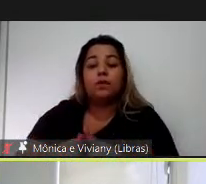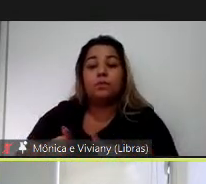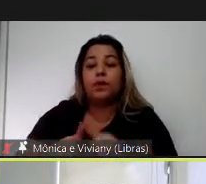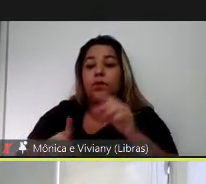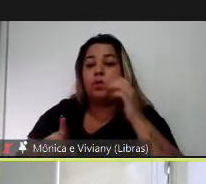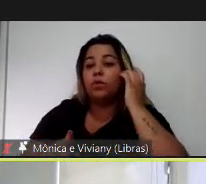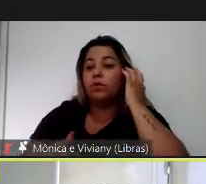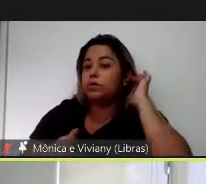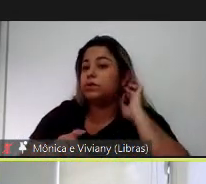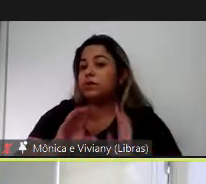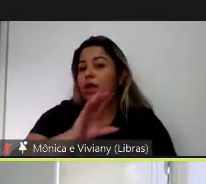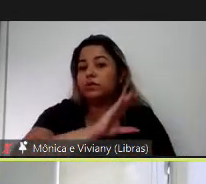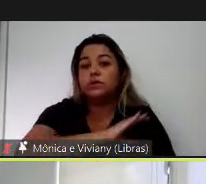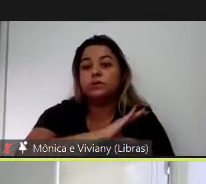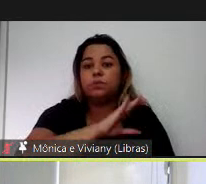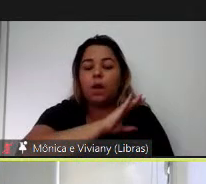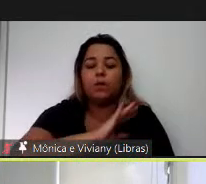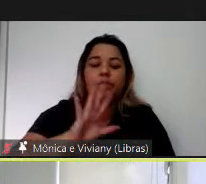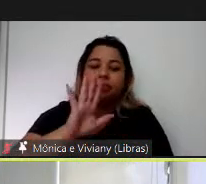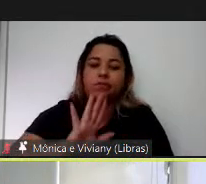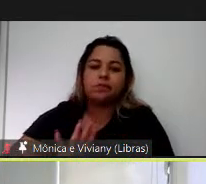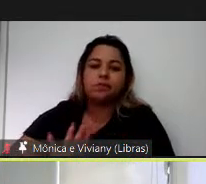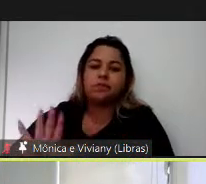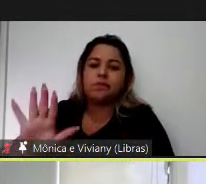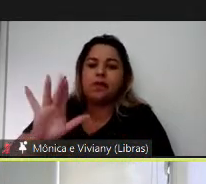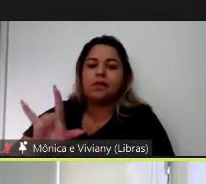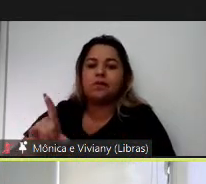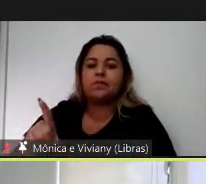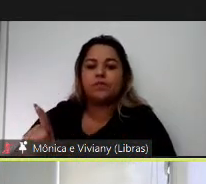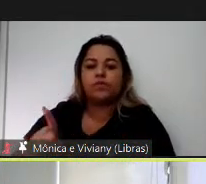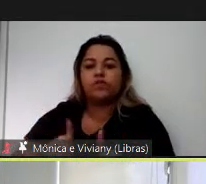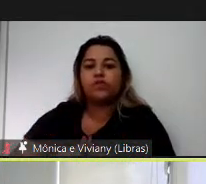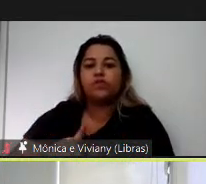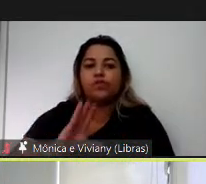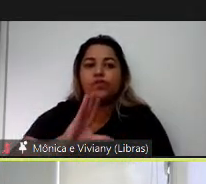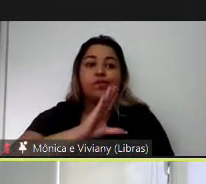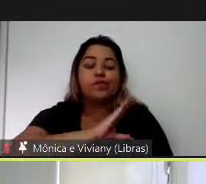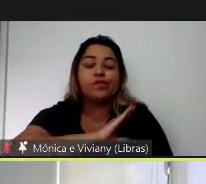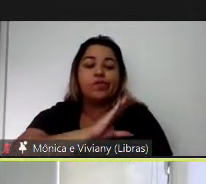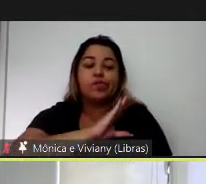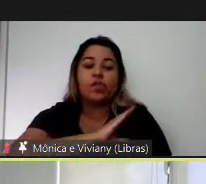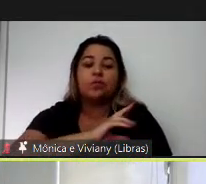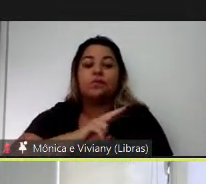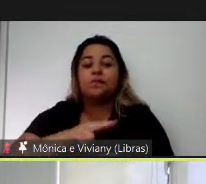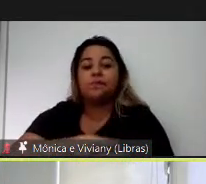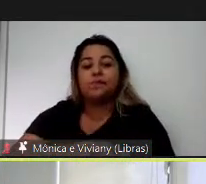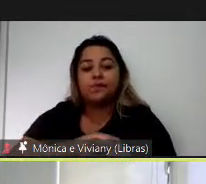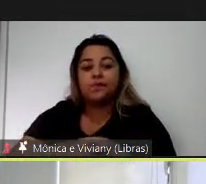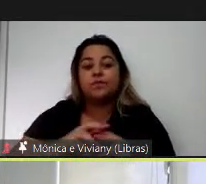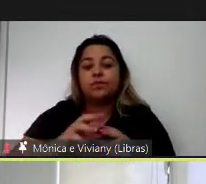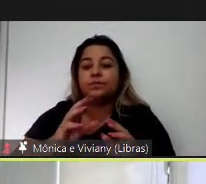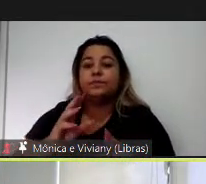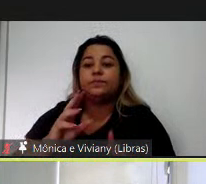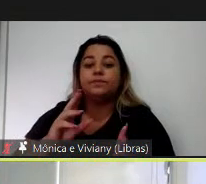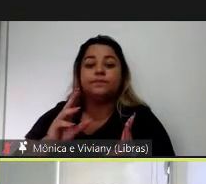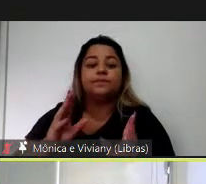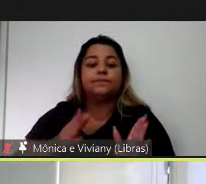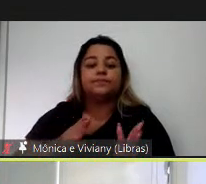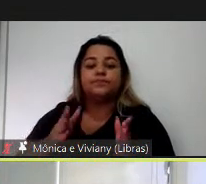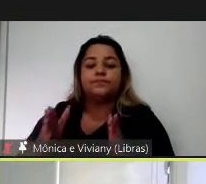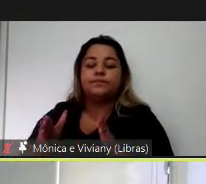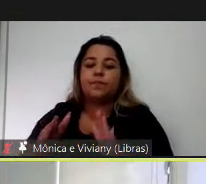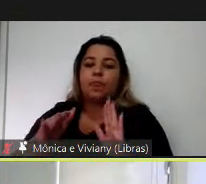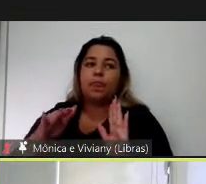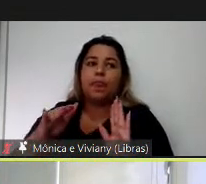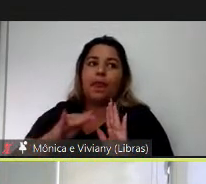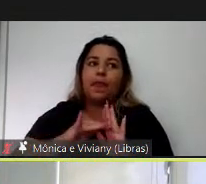how primary care is developing. We have another coordination, which is the assurement of the